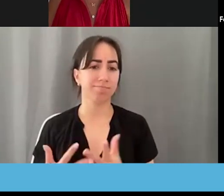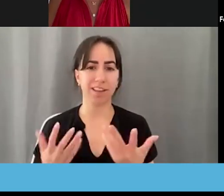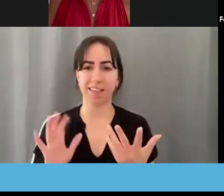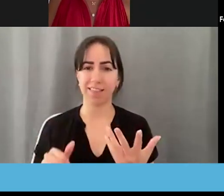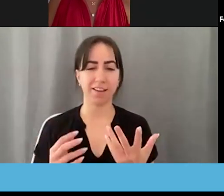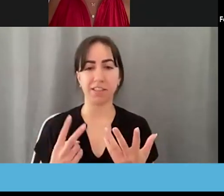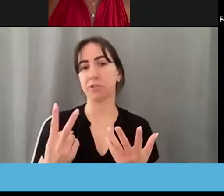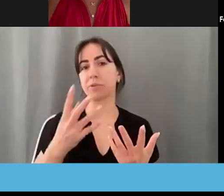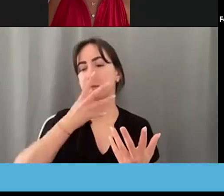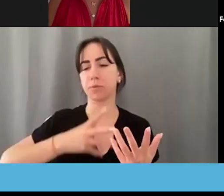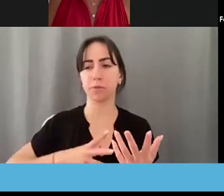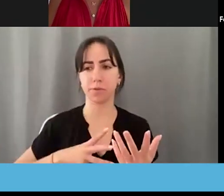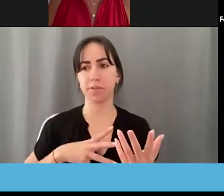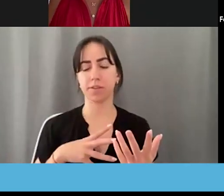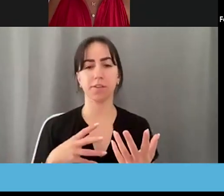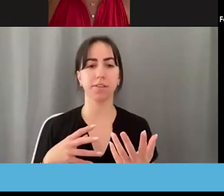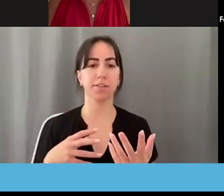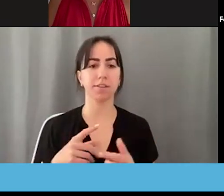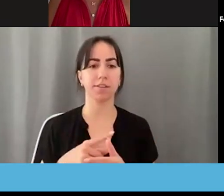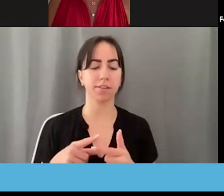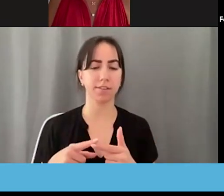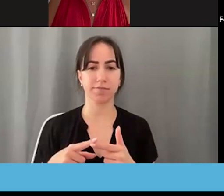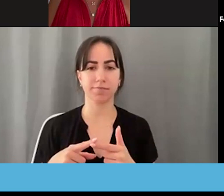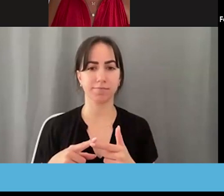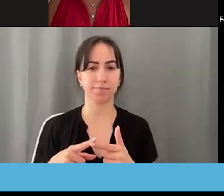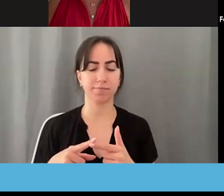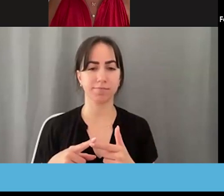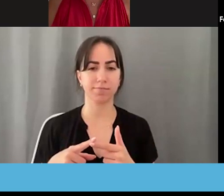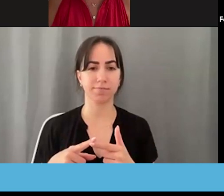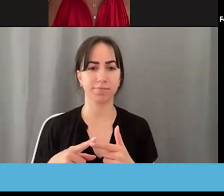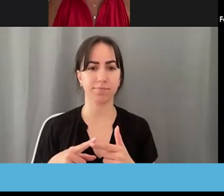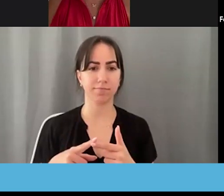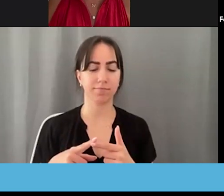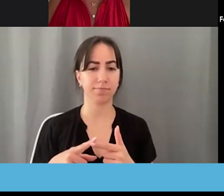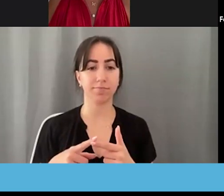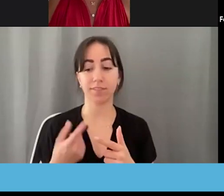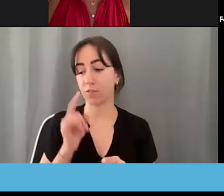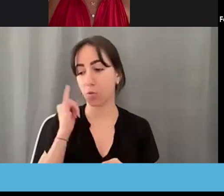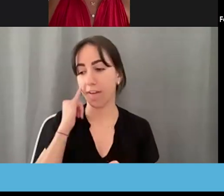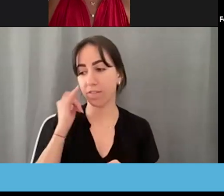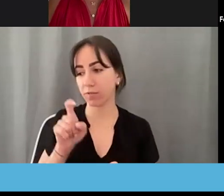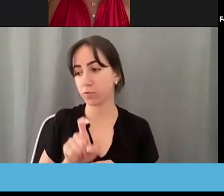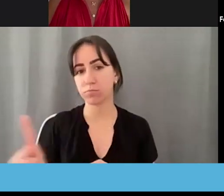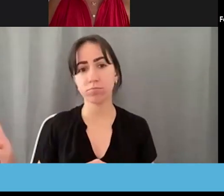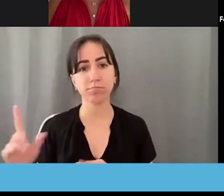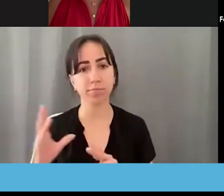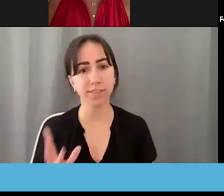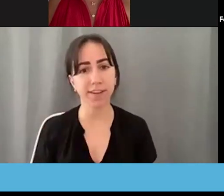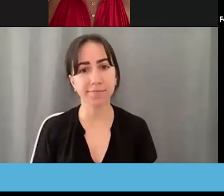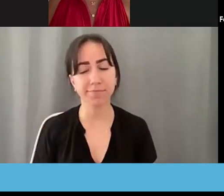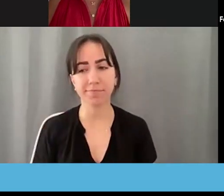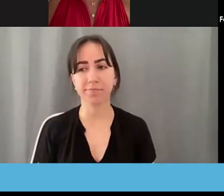to women and speaking up and, you know, walking away if you need to. Yeah.